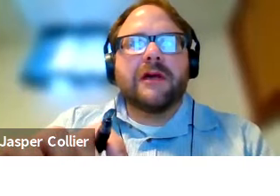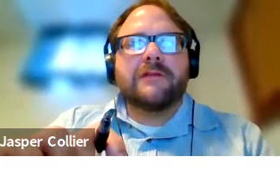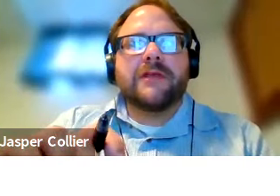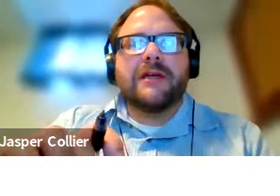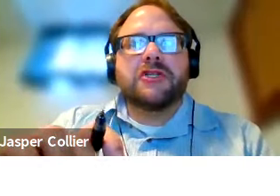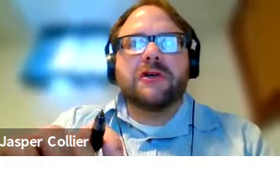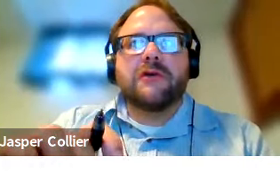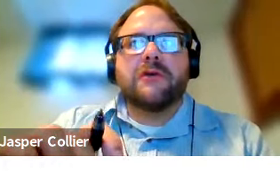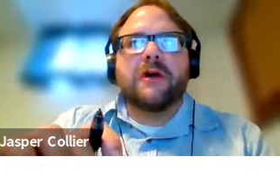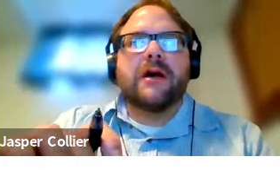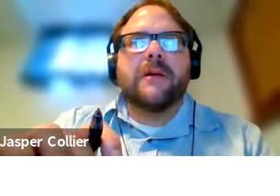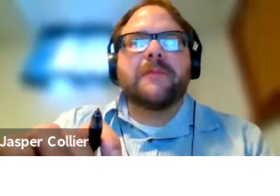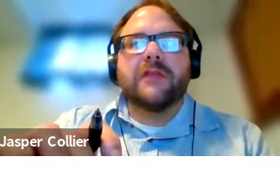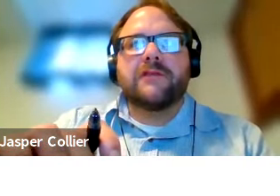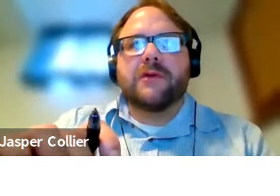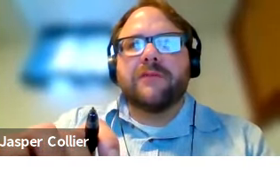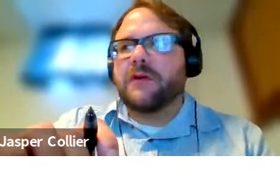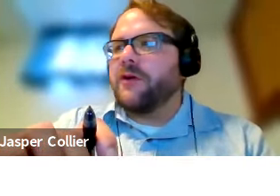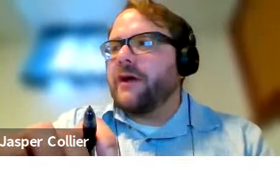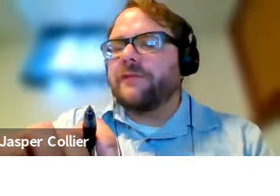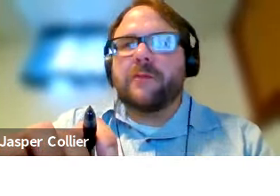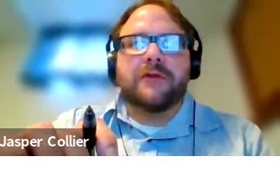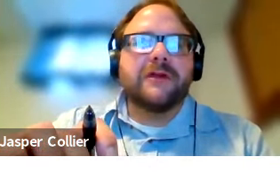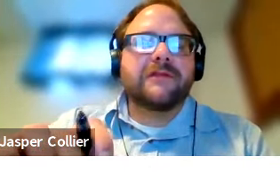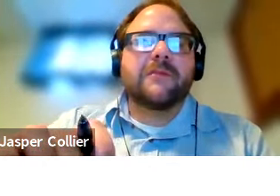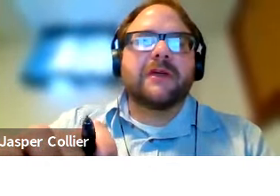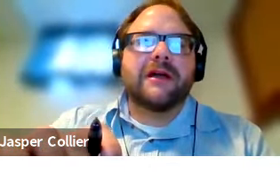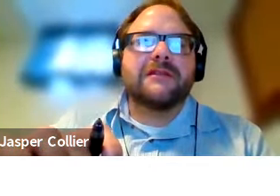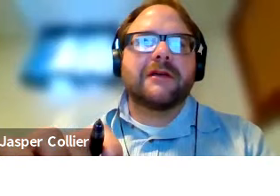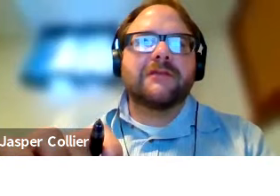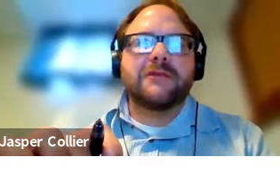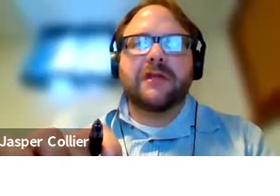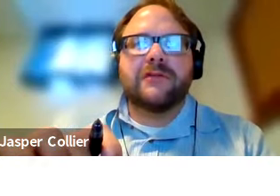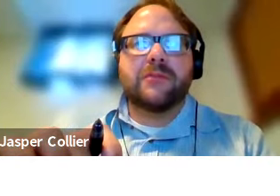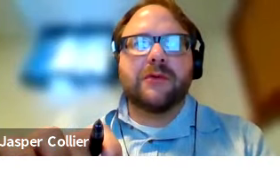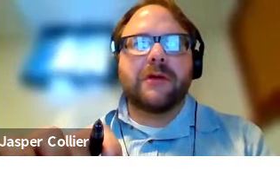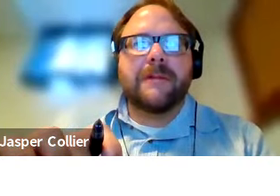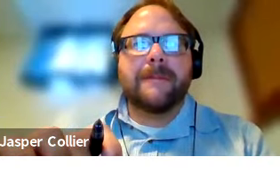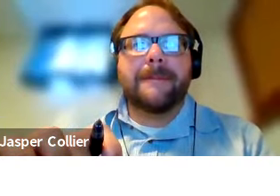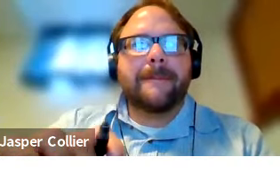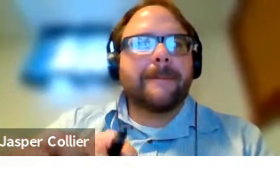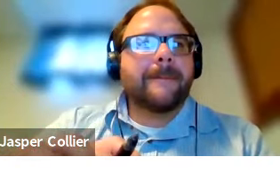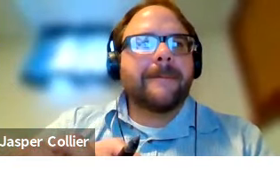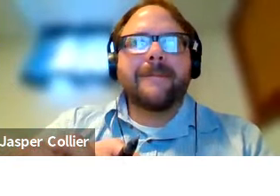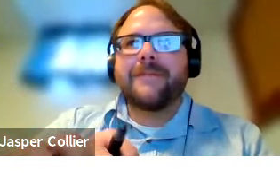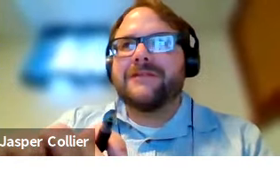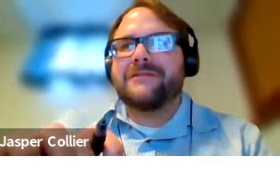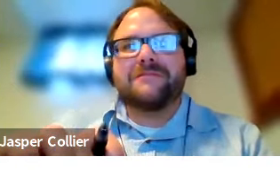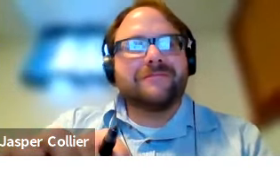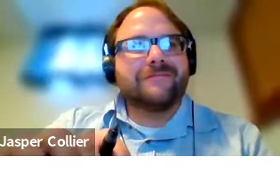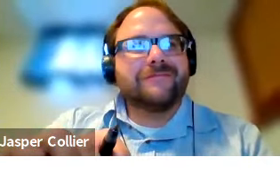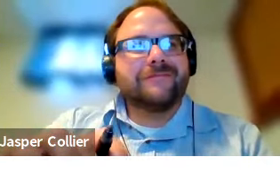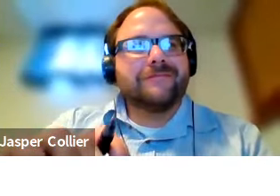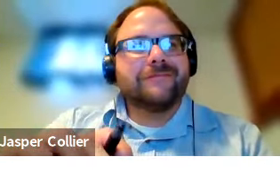the slideshow, the historic photographs. It'll put you in some of the context for today's program.